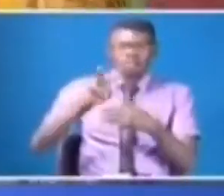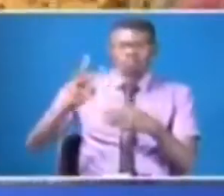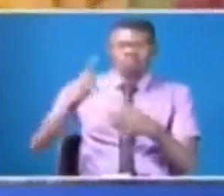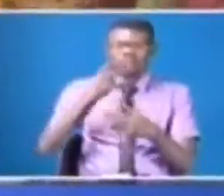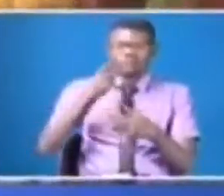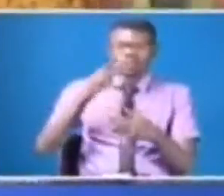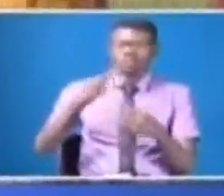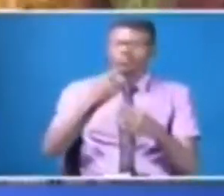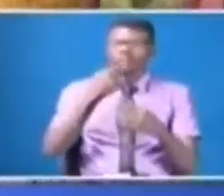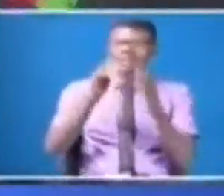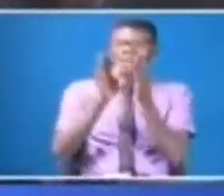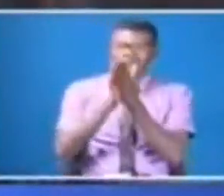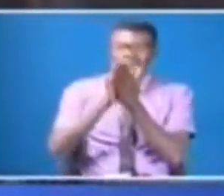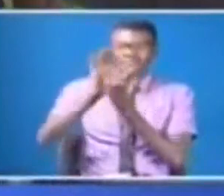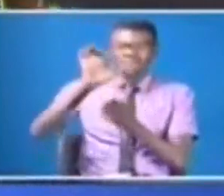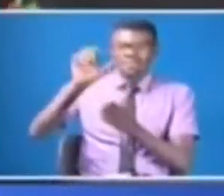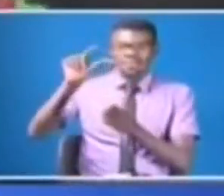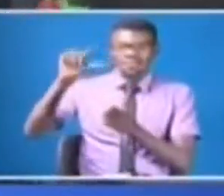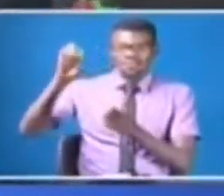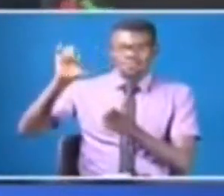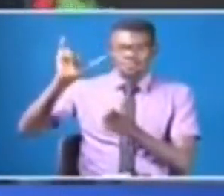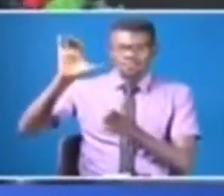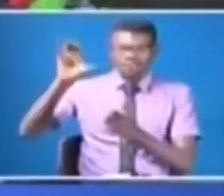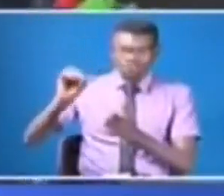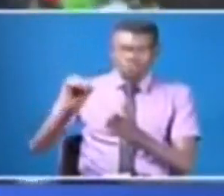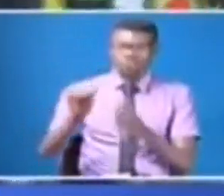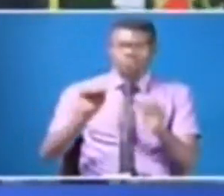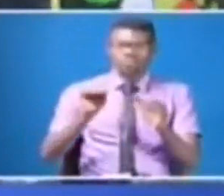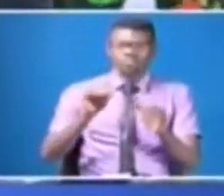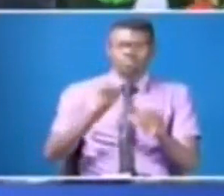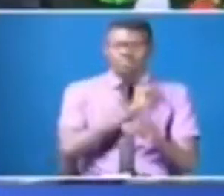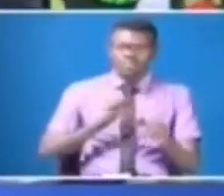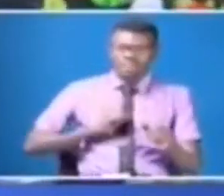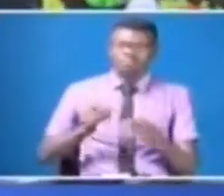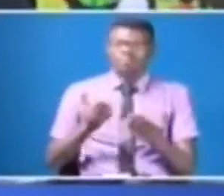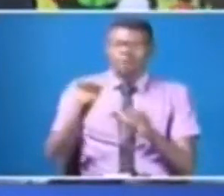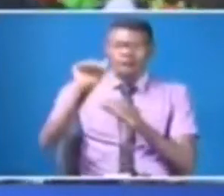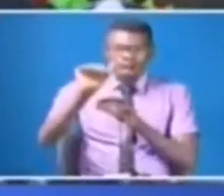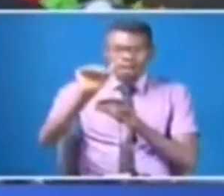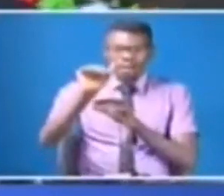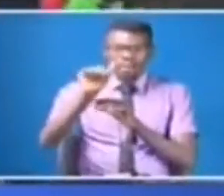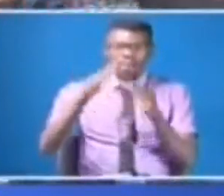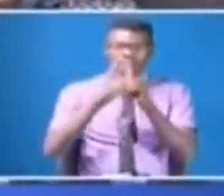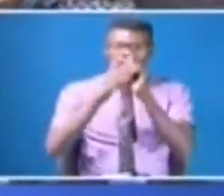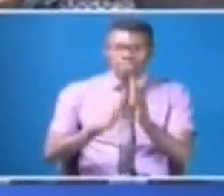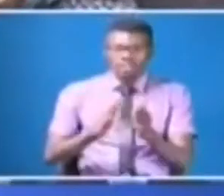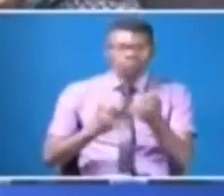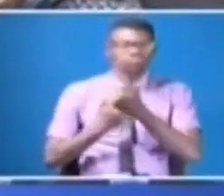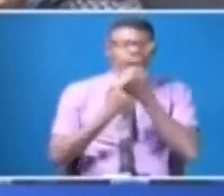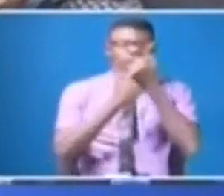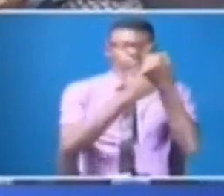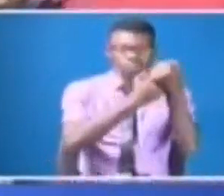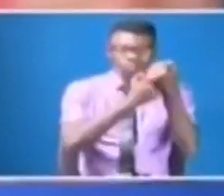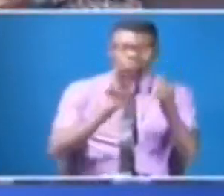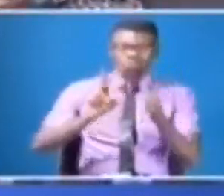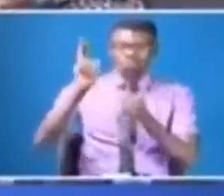Elgeyo Marakwet counties. Senator Moi urged leaders and communities in the region to support President Uhuru Kenyatta in achieving the